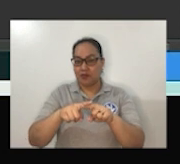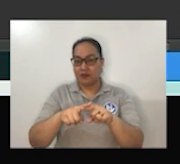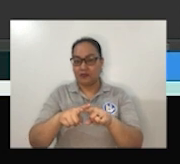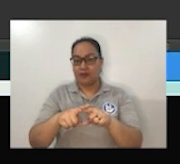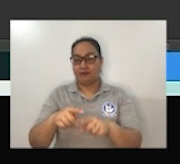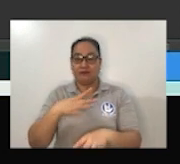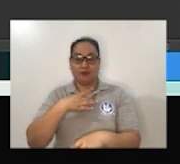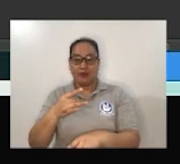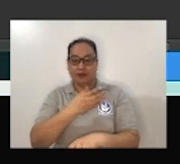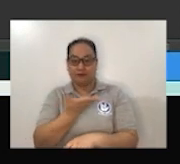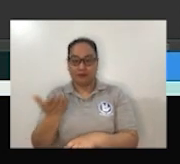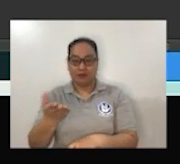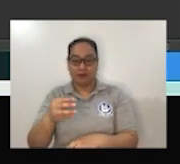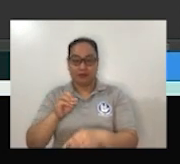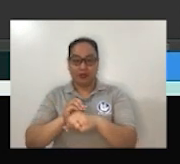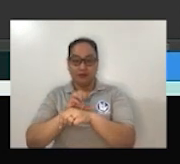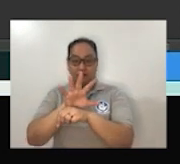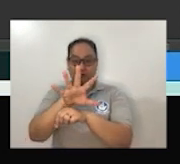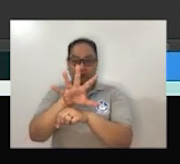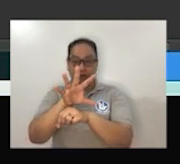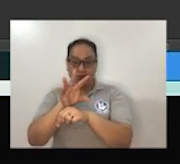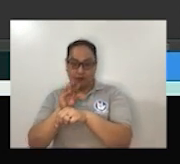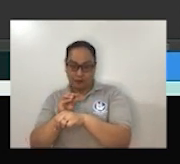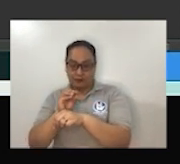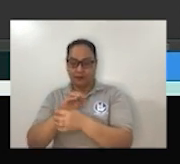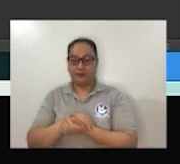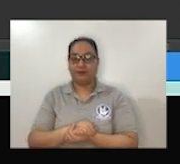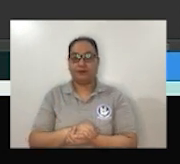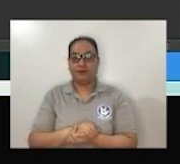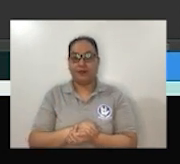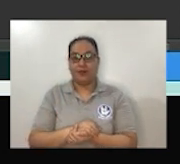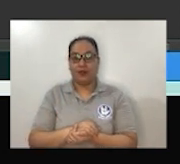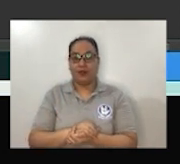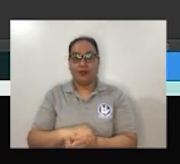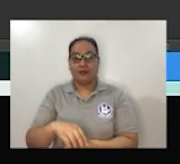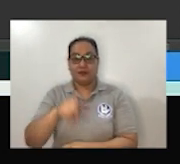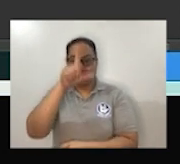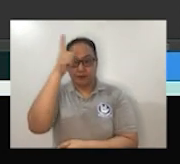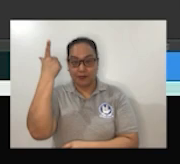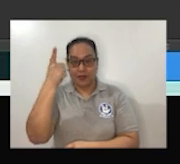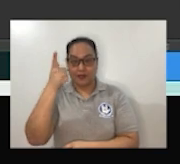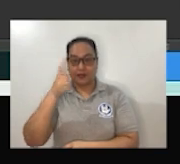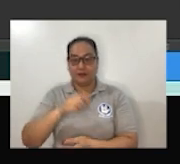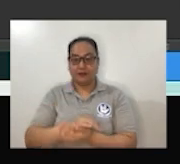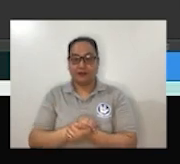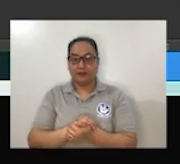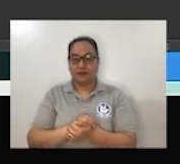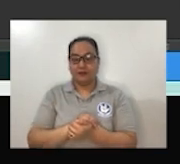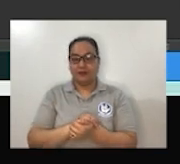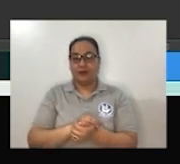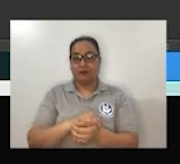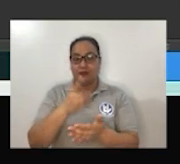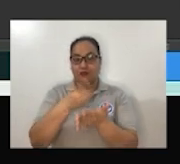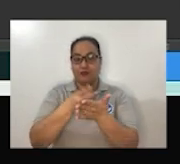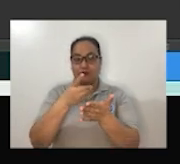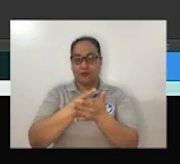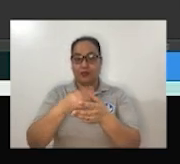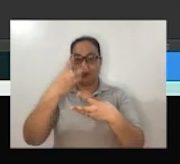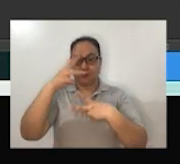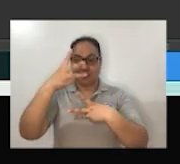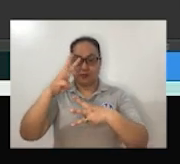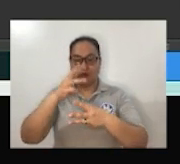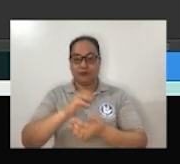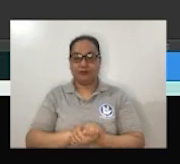level. Ang tawag naman sa kulay itim na to ay pasteboard. That is document